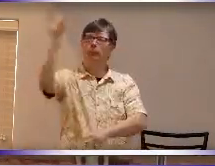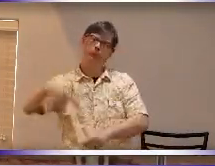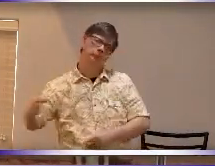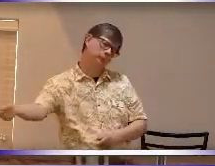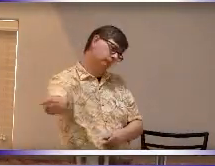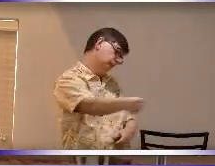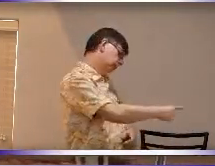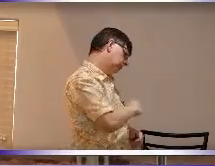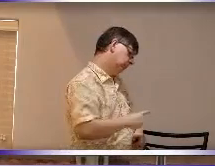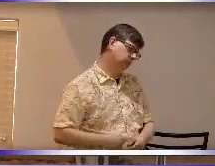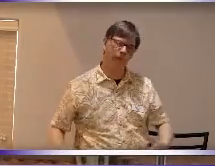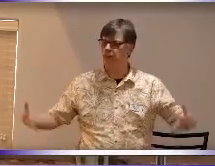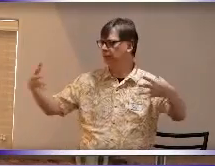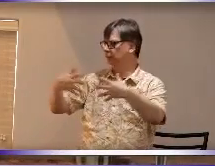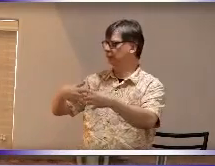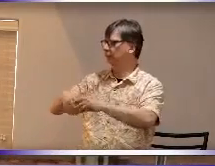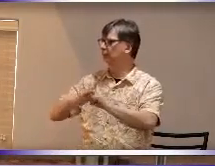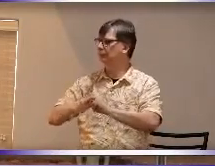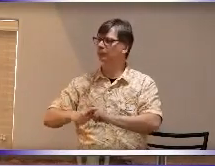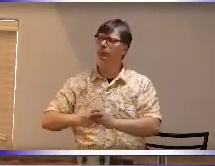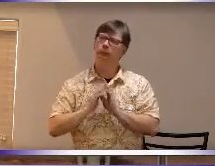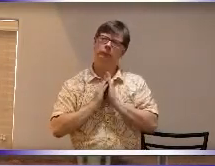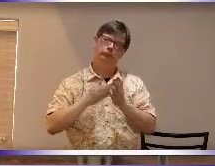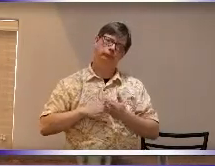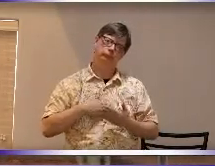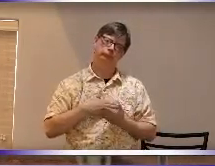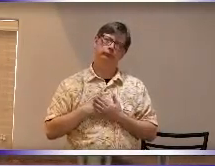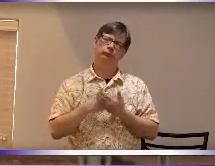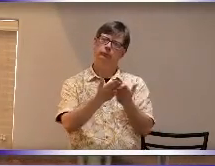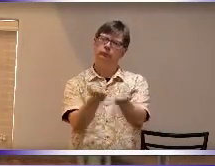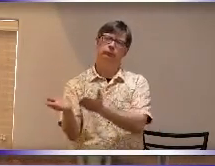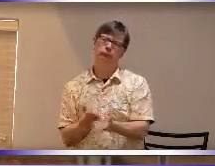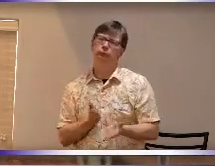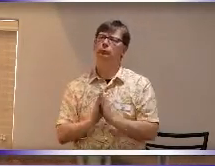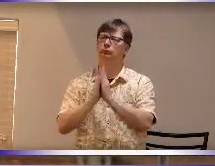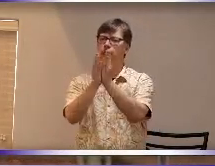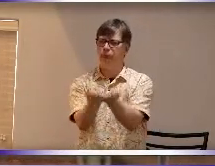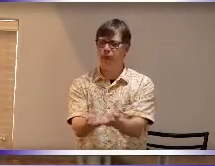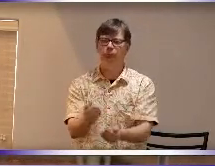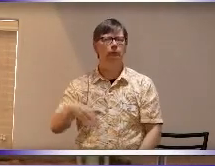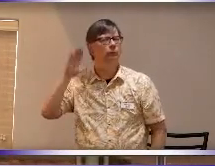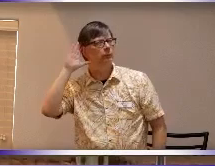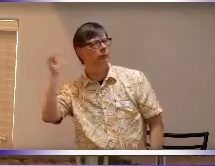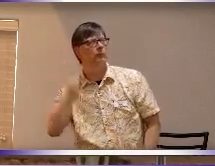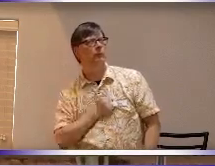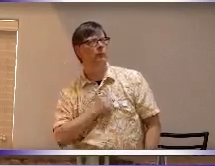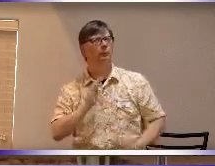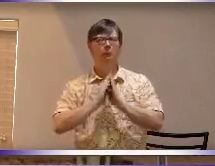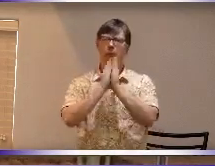in connecting all of us, then we would be able to share stories, and then I would hear your story, you would hear my story, and over time we would